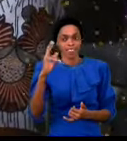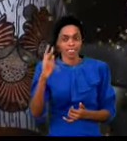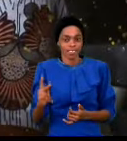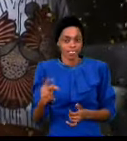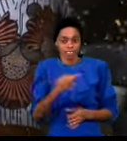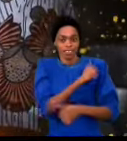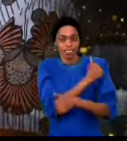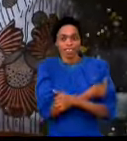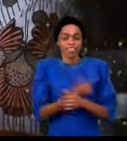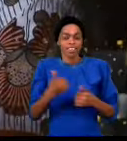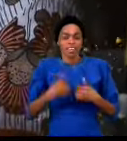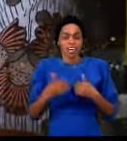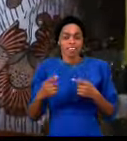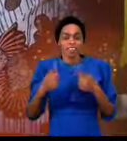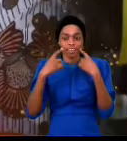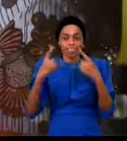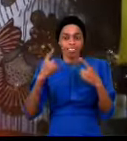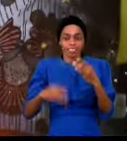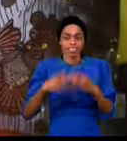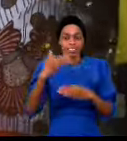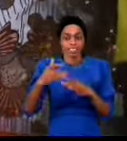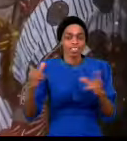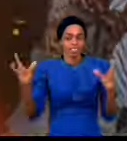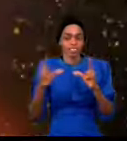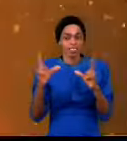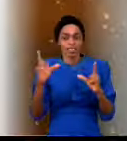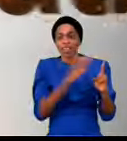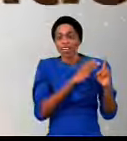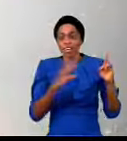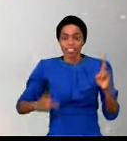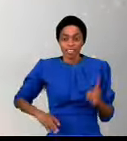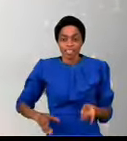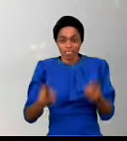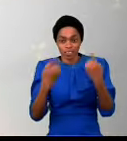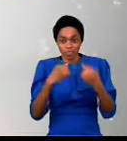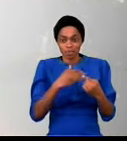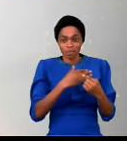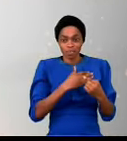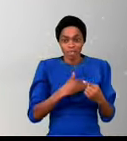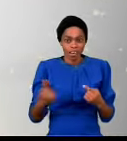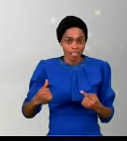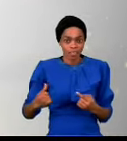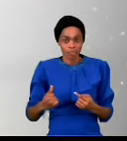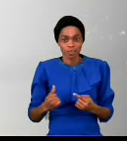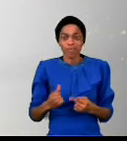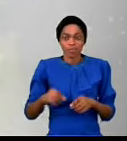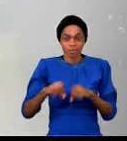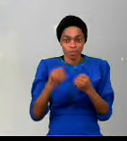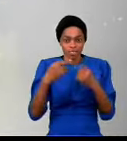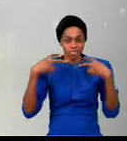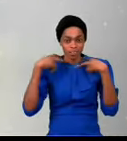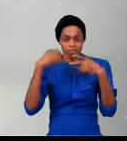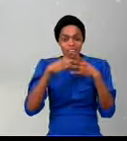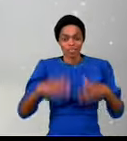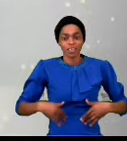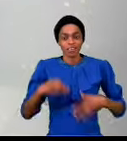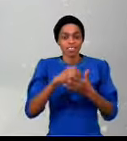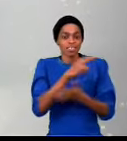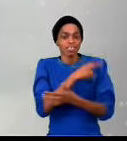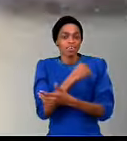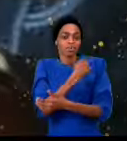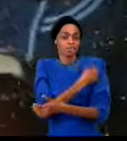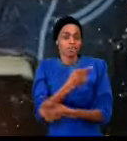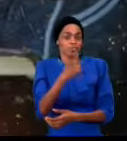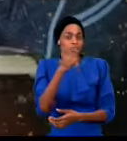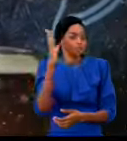your switch over there you will not die trust your great Transformer this December will lead